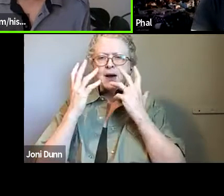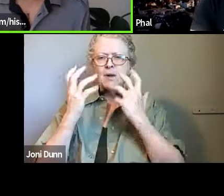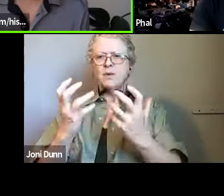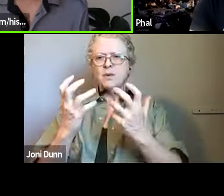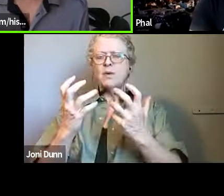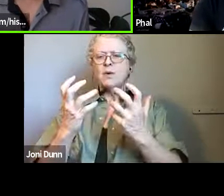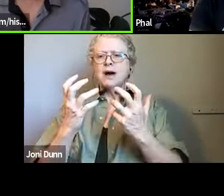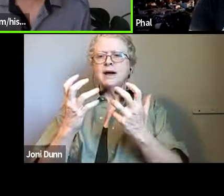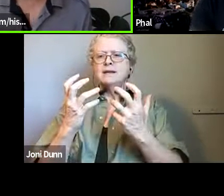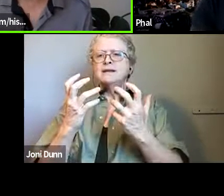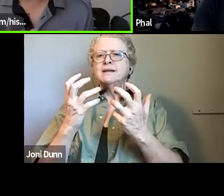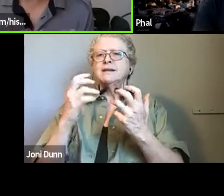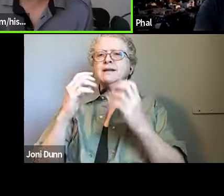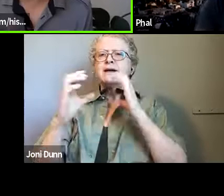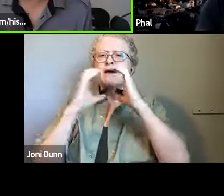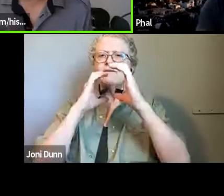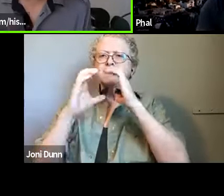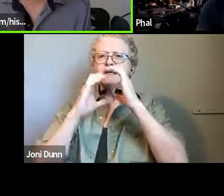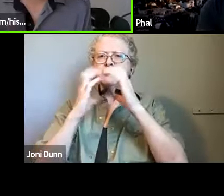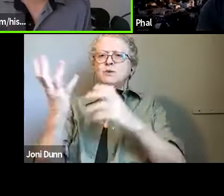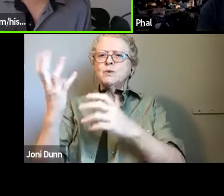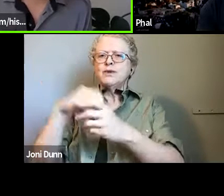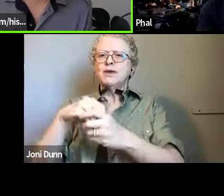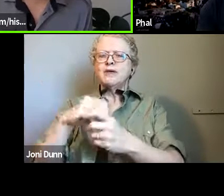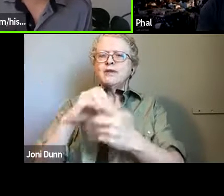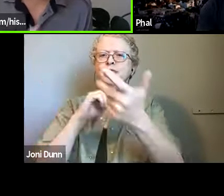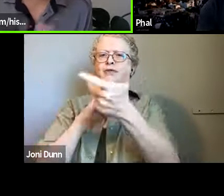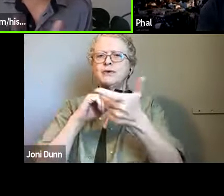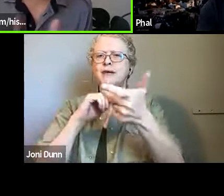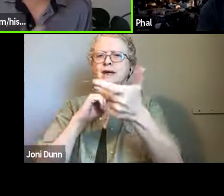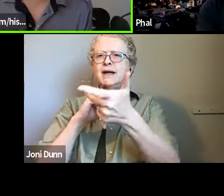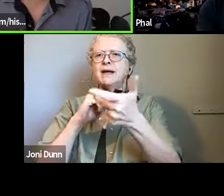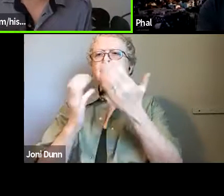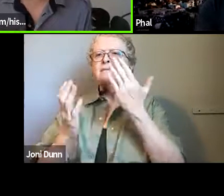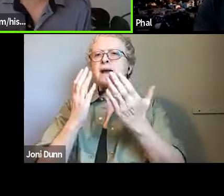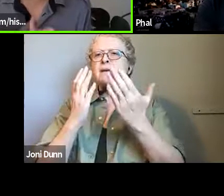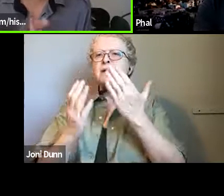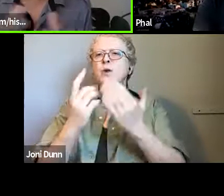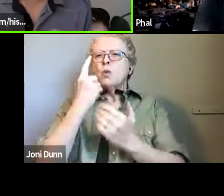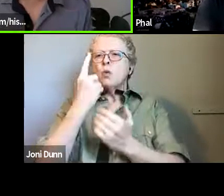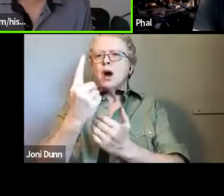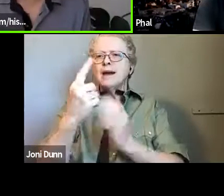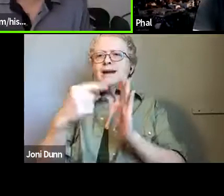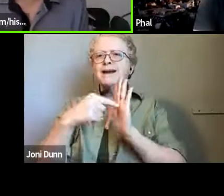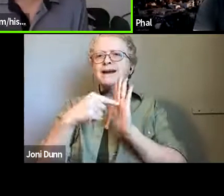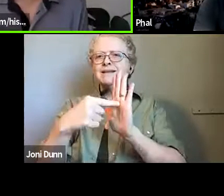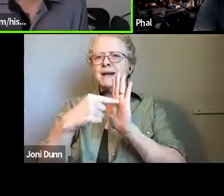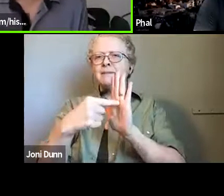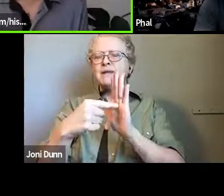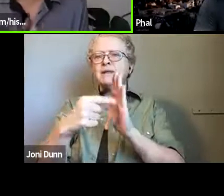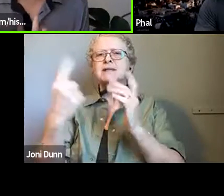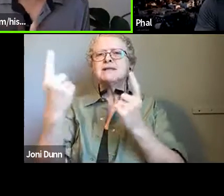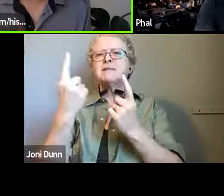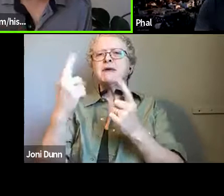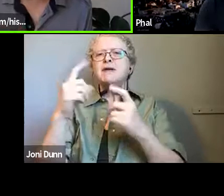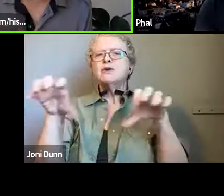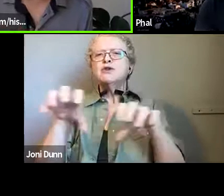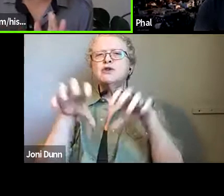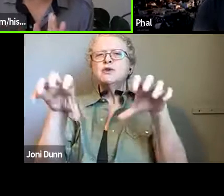y'all. So if you could just do really quickly, just maybe one thing, one example, something you're doing every day as part of